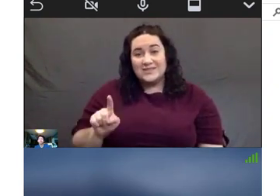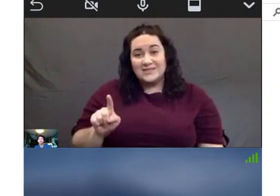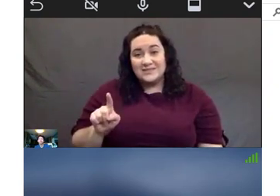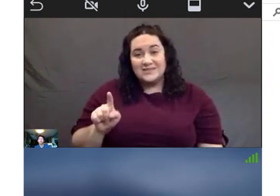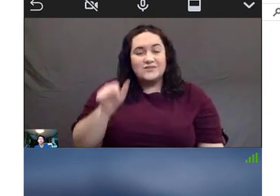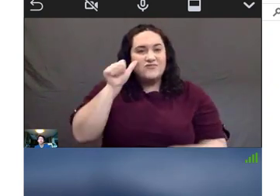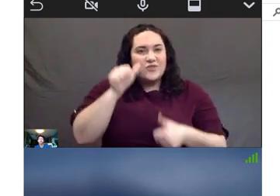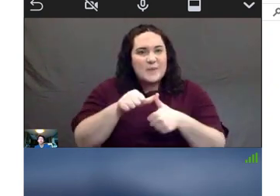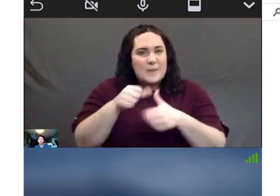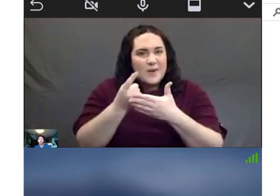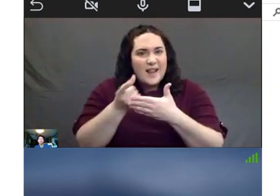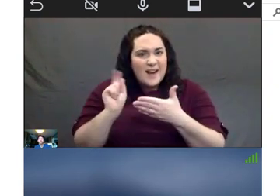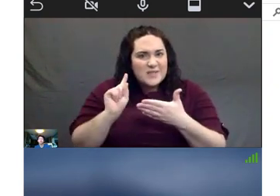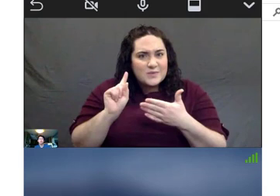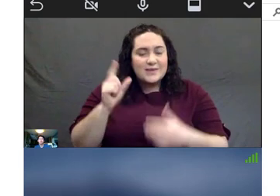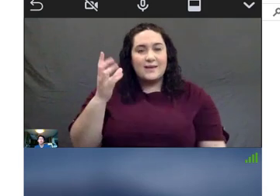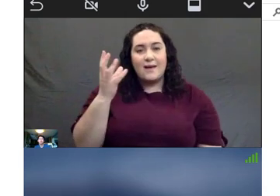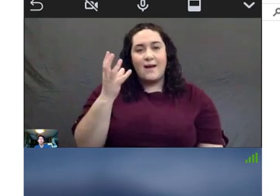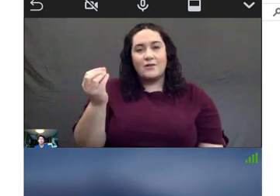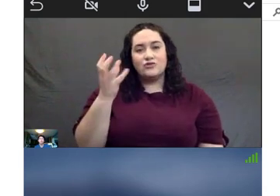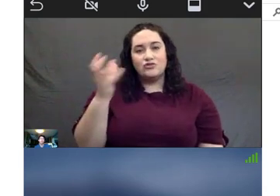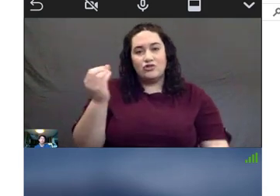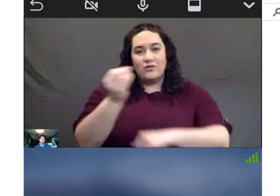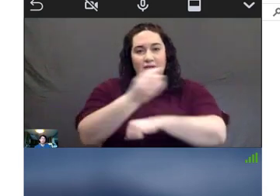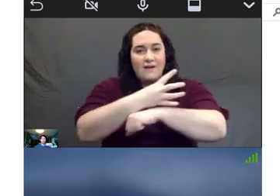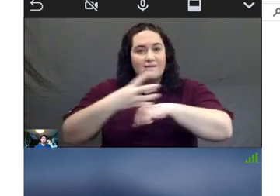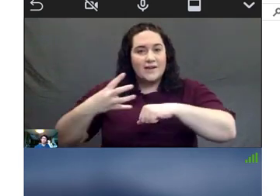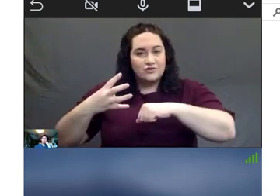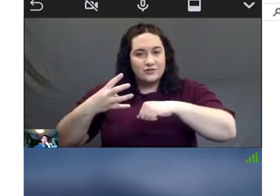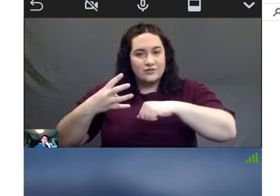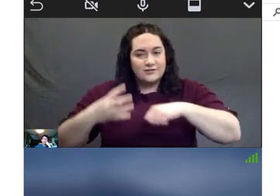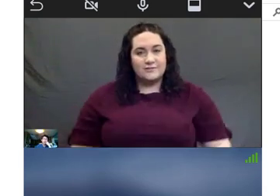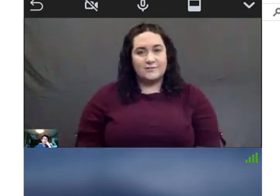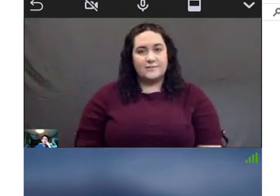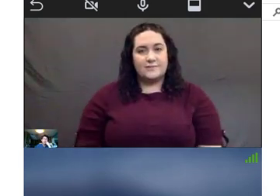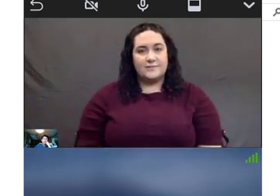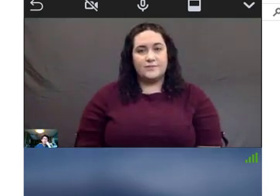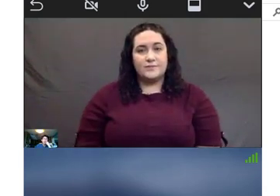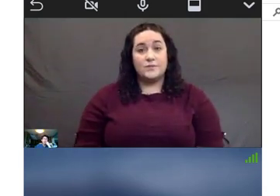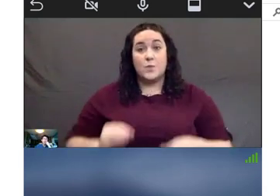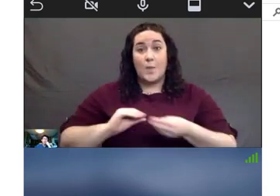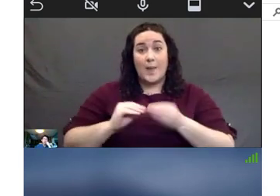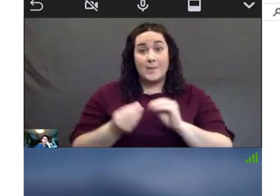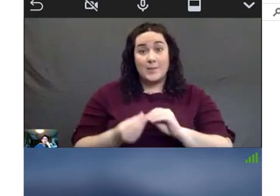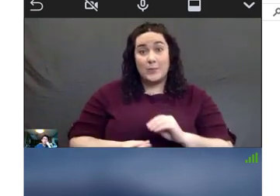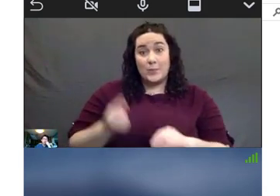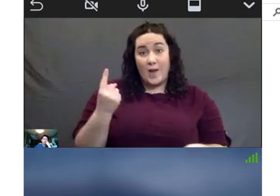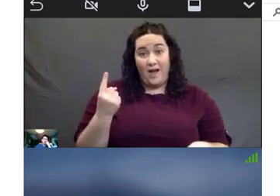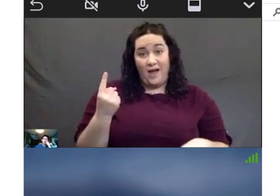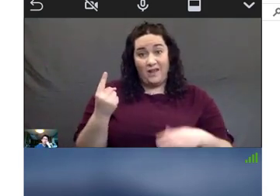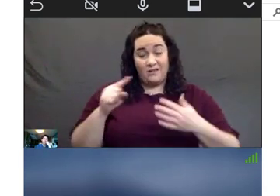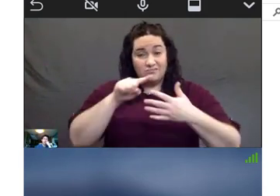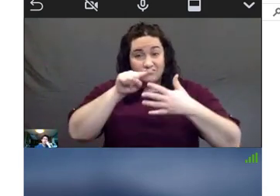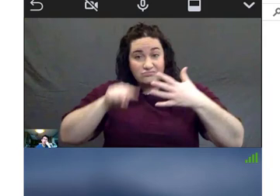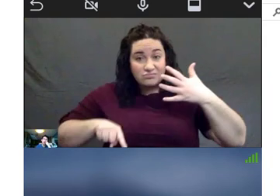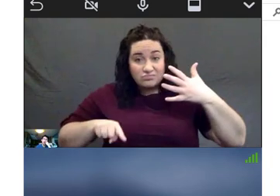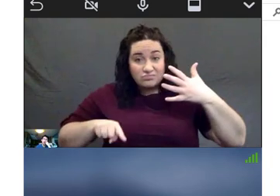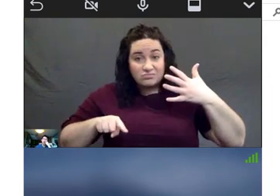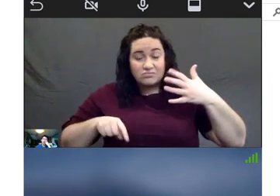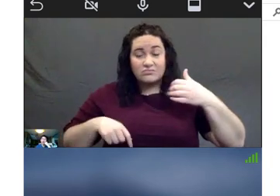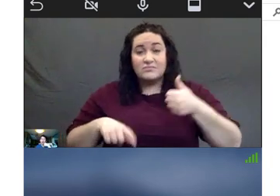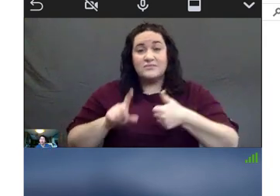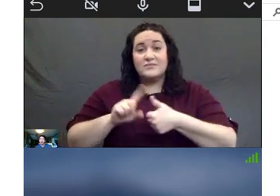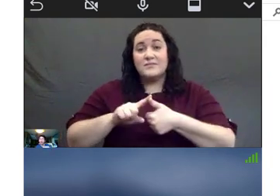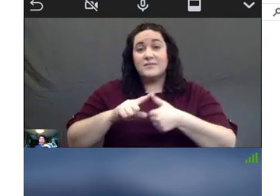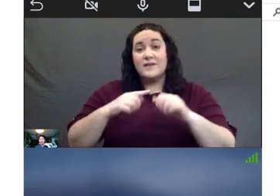question says, convection coefficients depend on which of the following properties? So fluid velocity, fluid